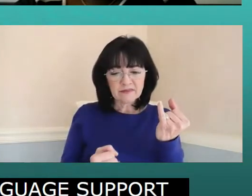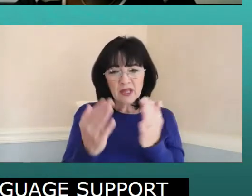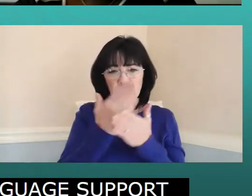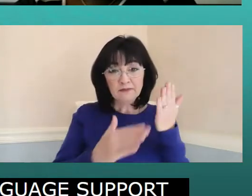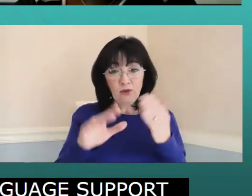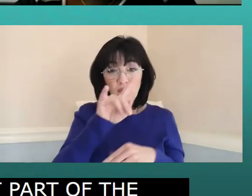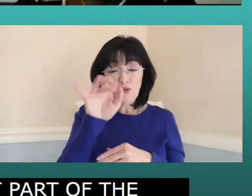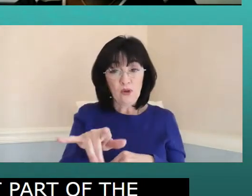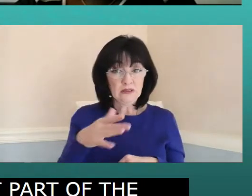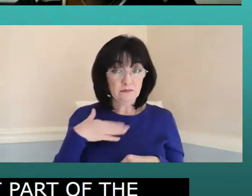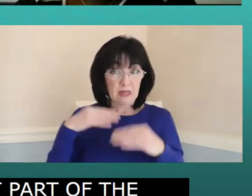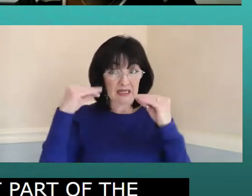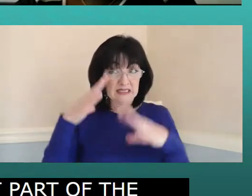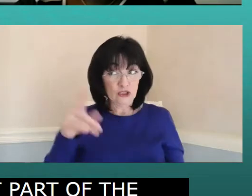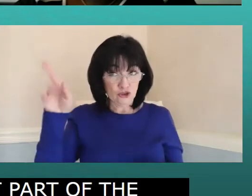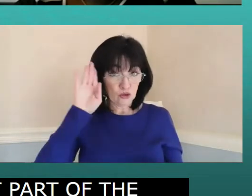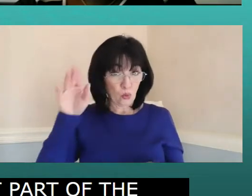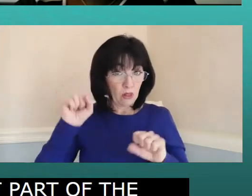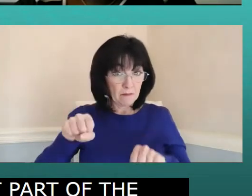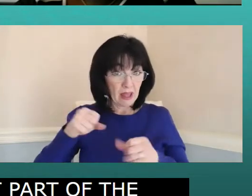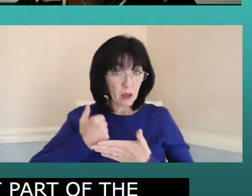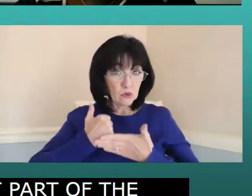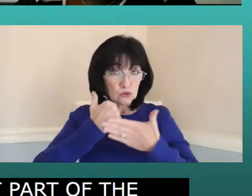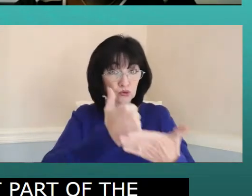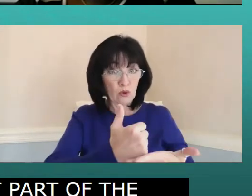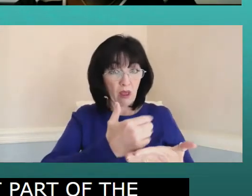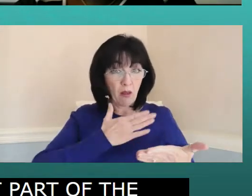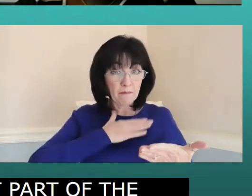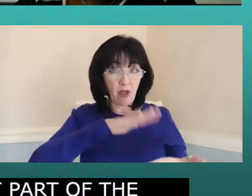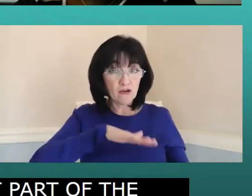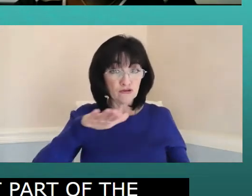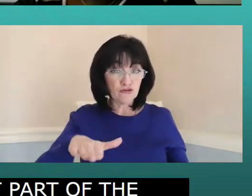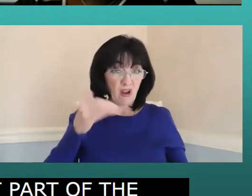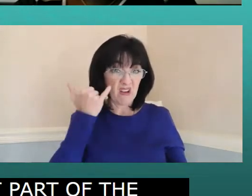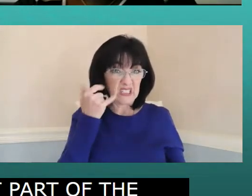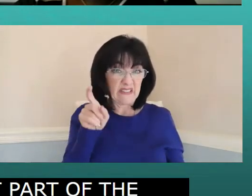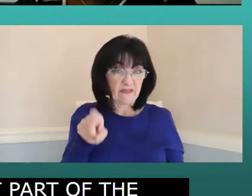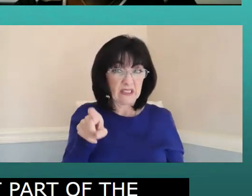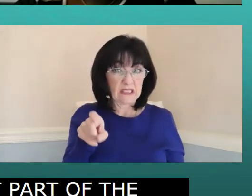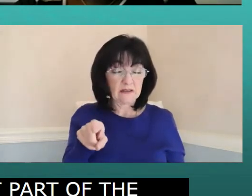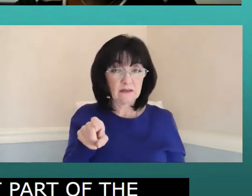my teachers be able to help my child if it's needed?